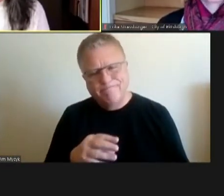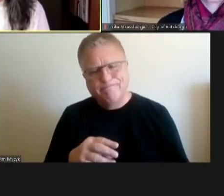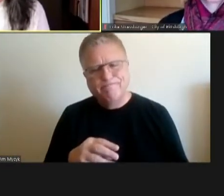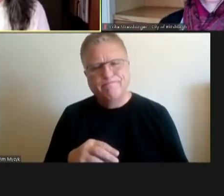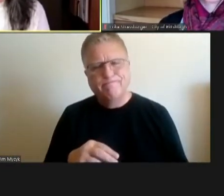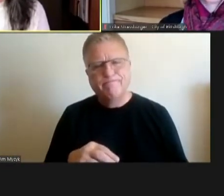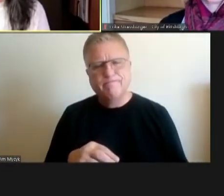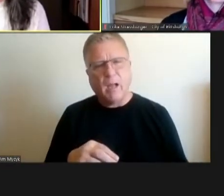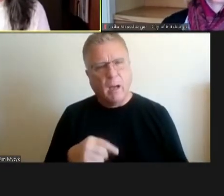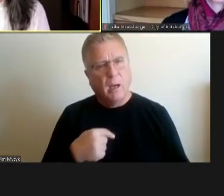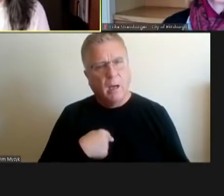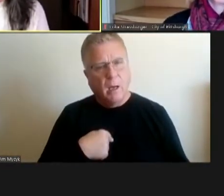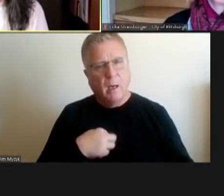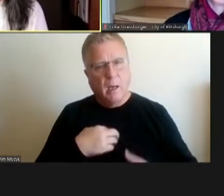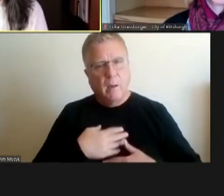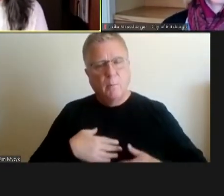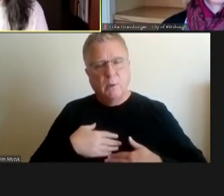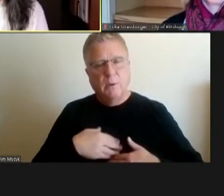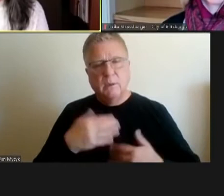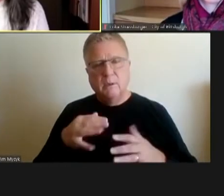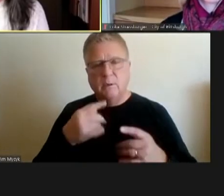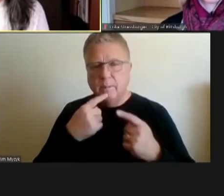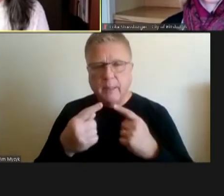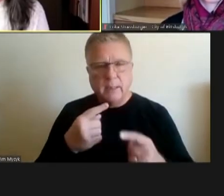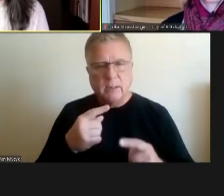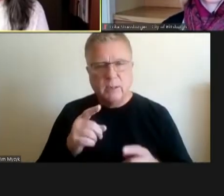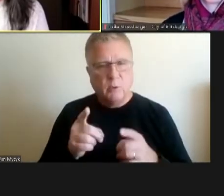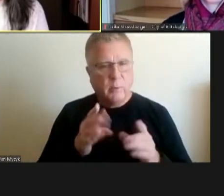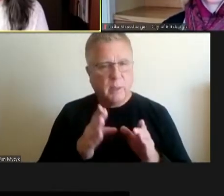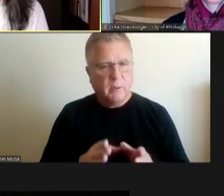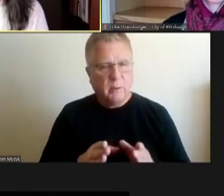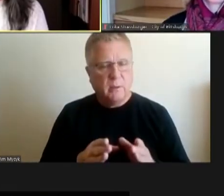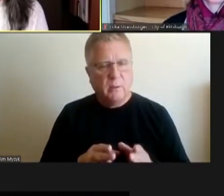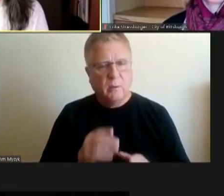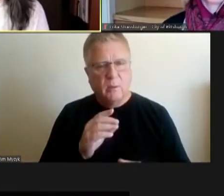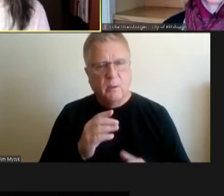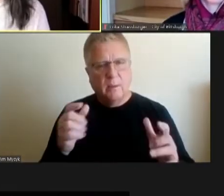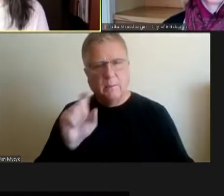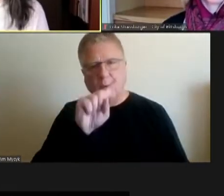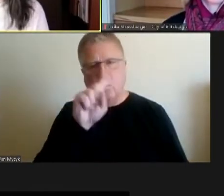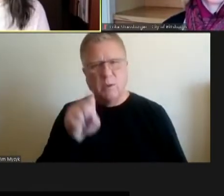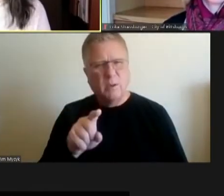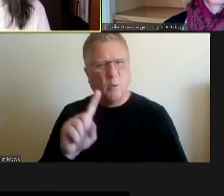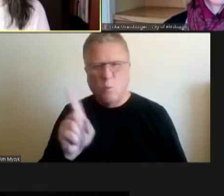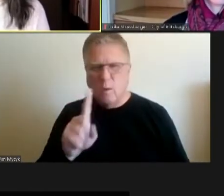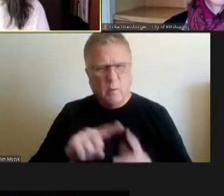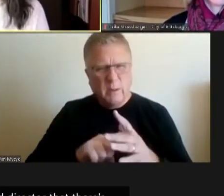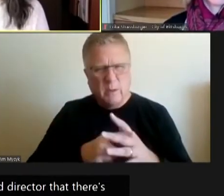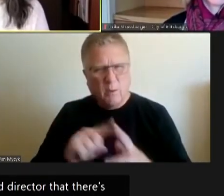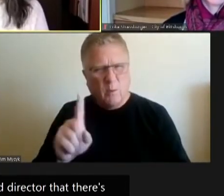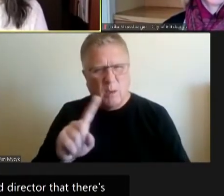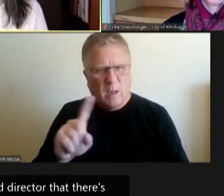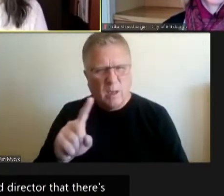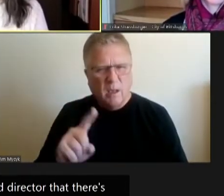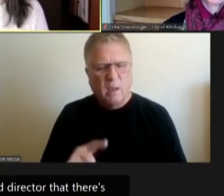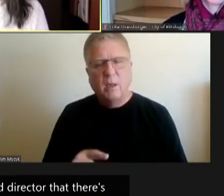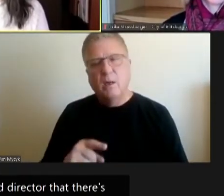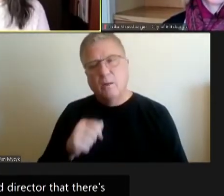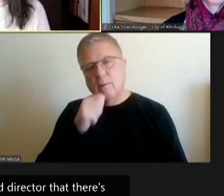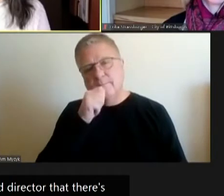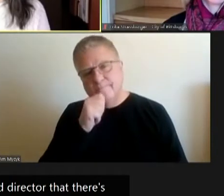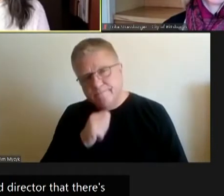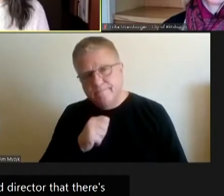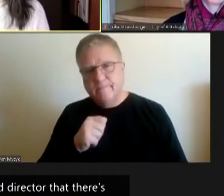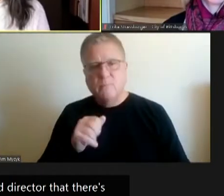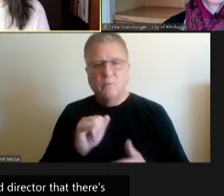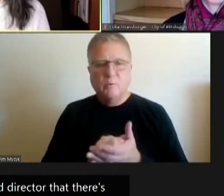I appreciate that you mentioned, Director, that there's really the big question is going to be where to begin. Again, we lived through this as an authority when